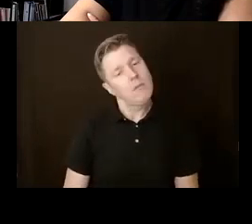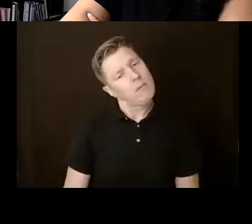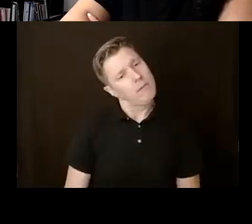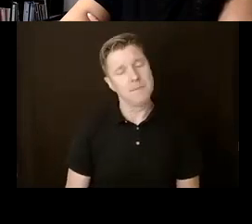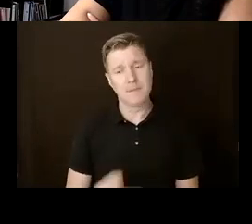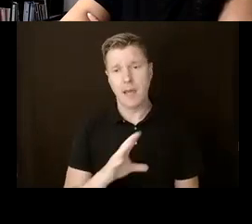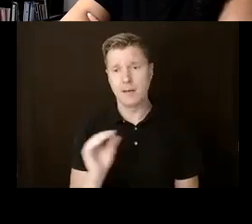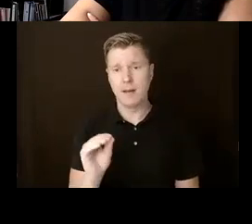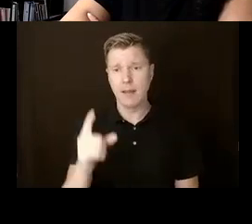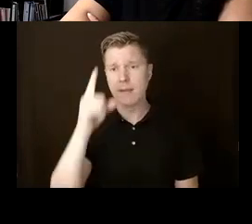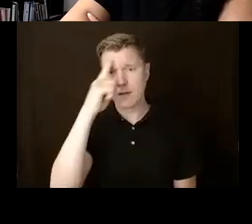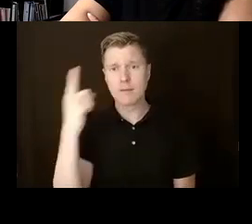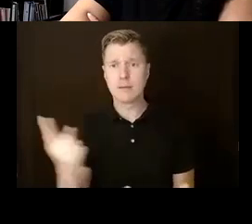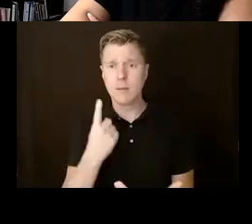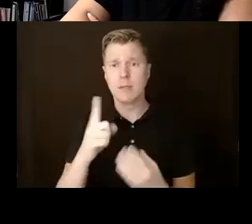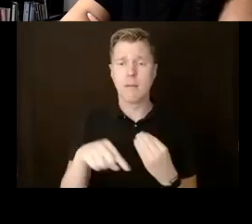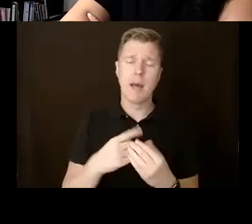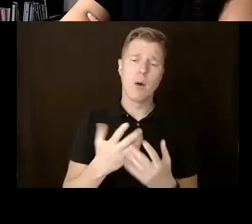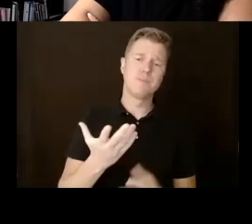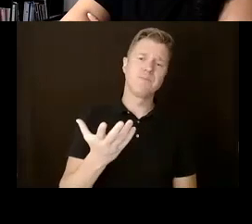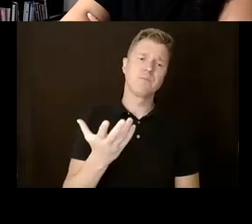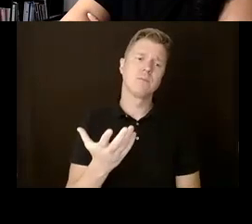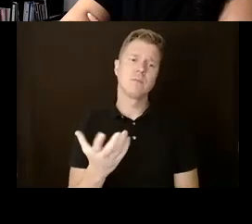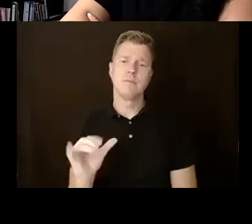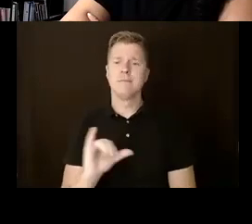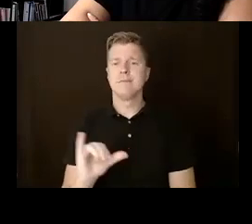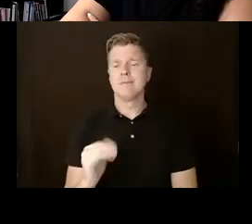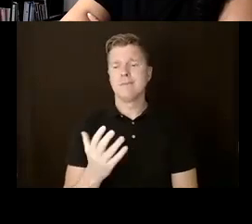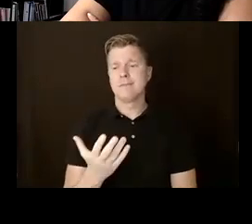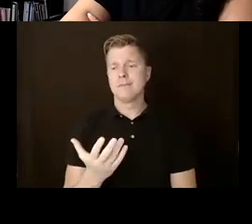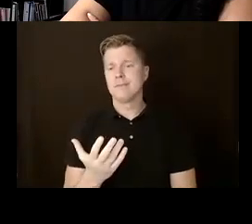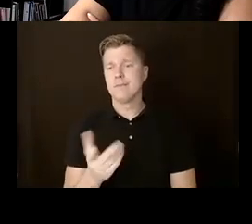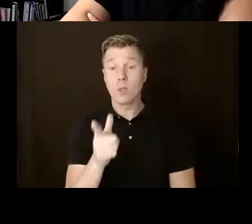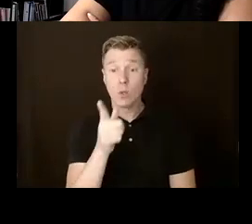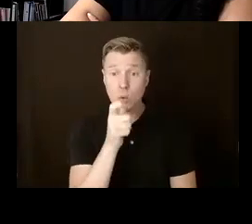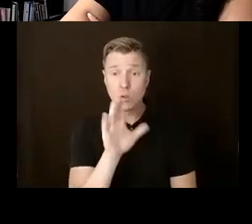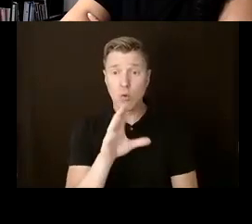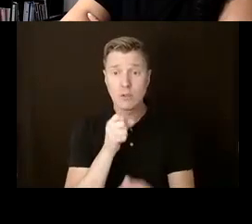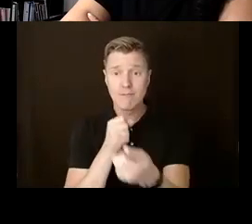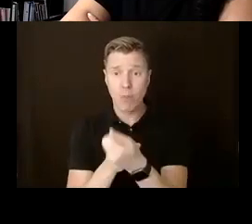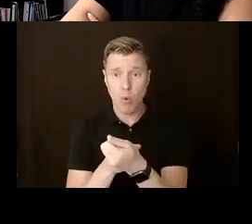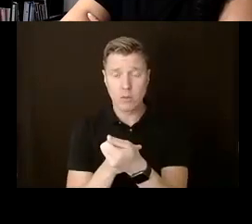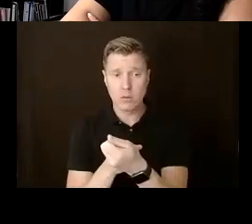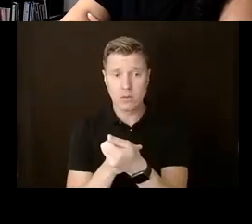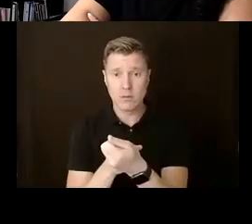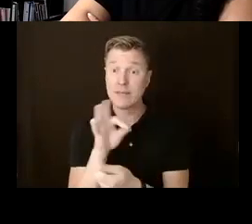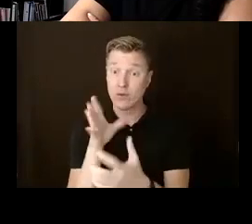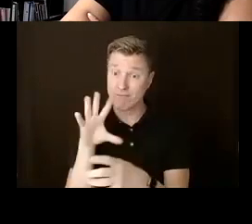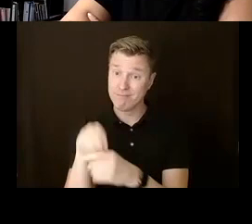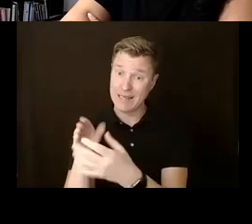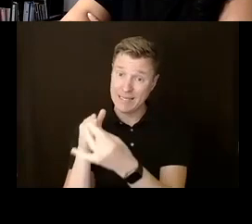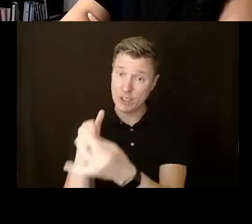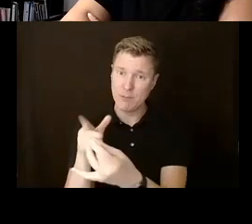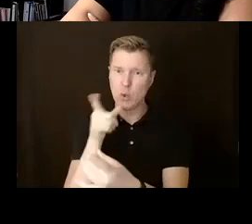I think that there's something about like, like who is your support system? If you are in leadership, like who's on